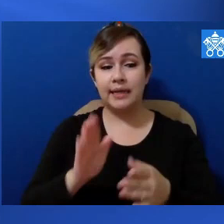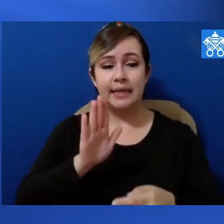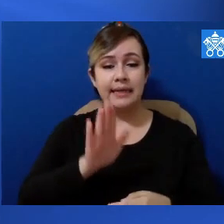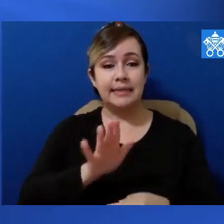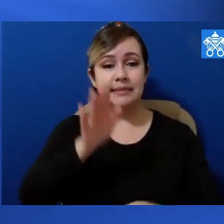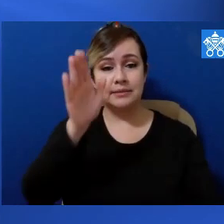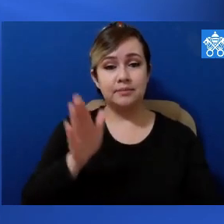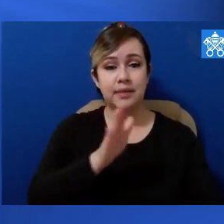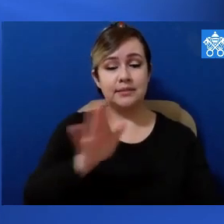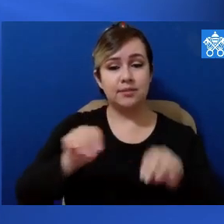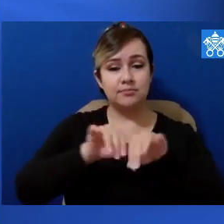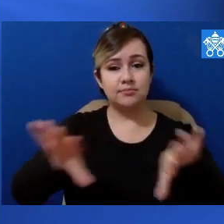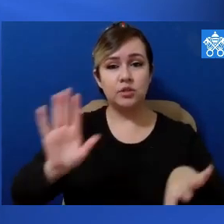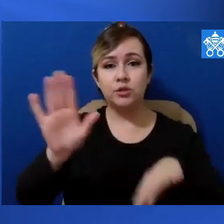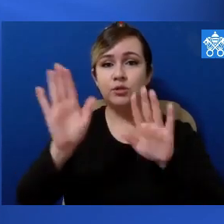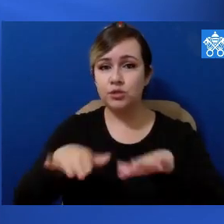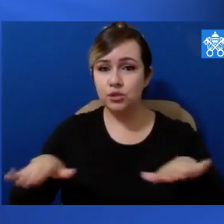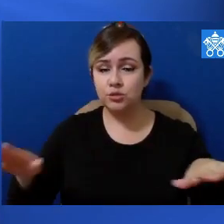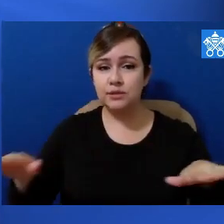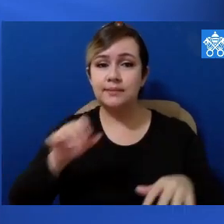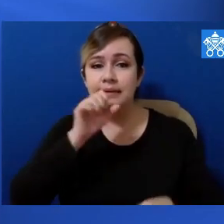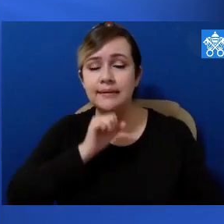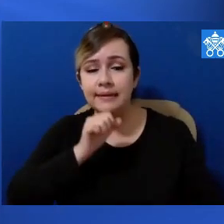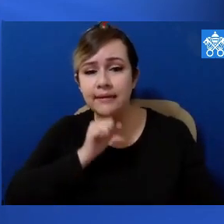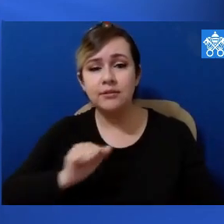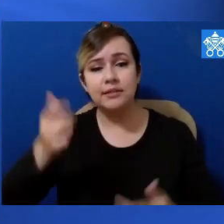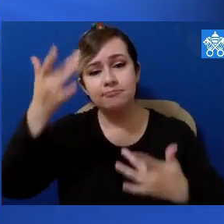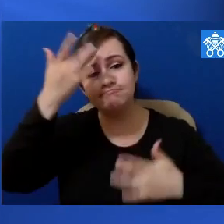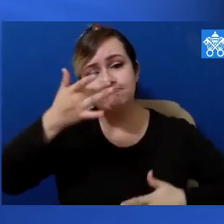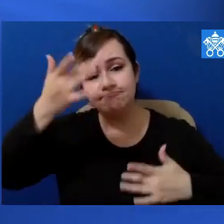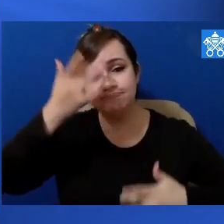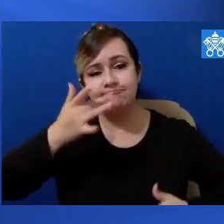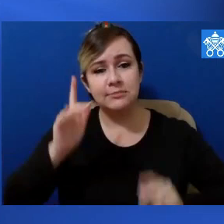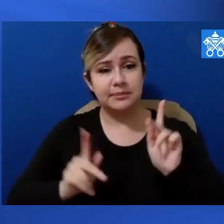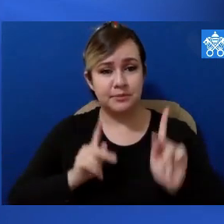blessing goes to your children, the elderly, and those who are sick.